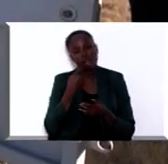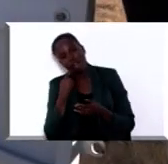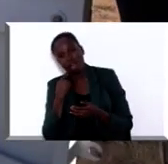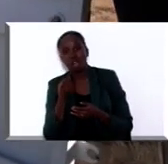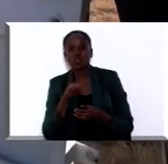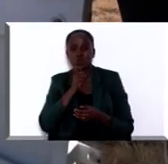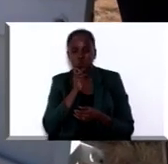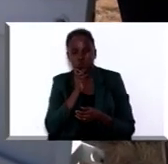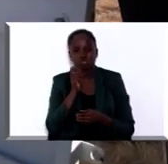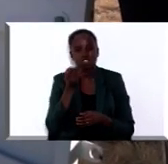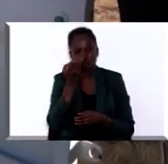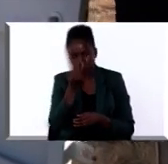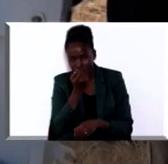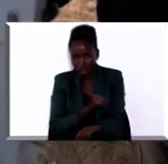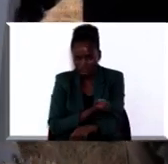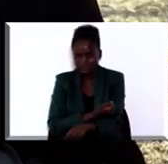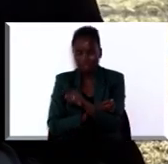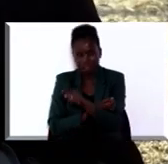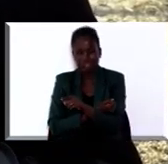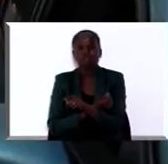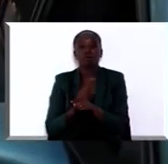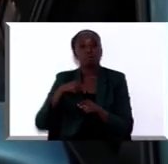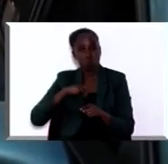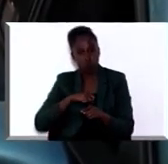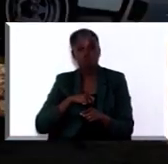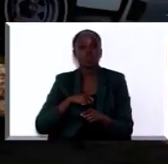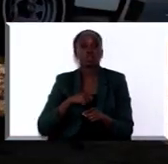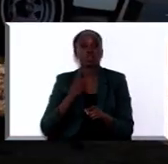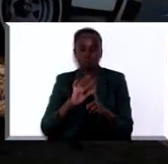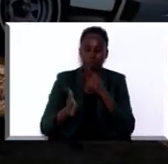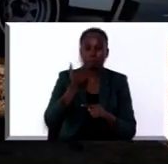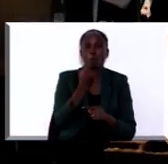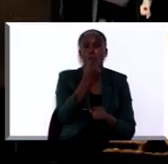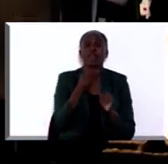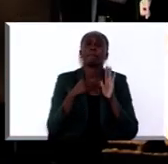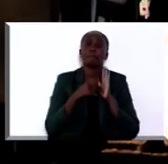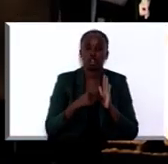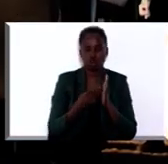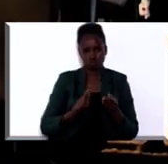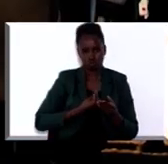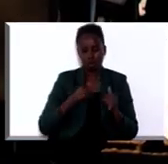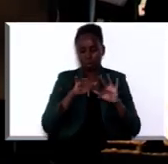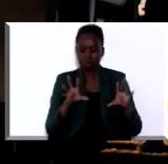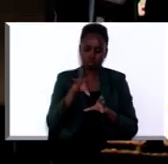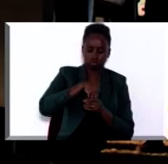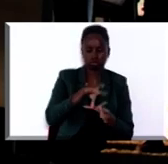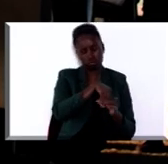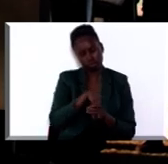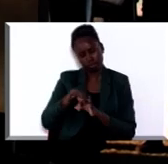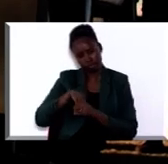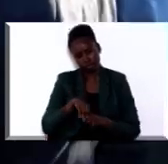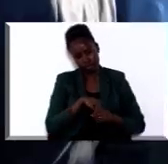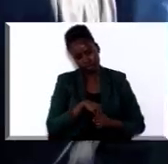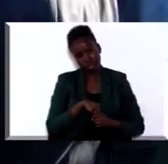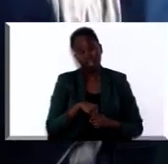drug syndicates, we are reaching 1 million young people across Gauteng. This